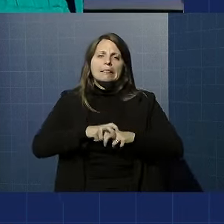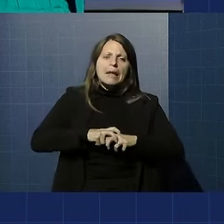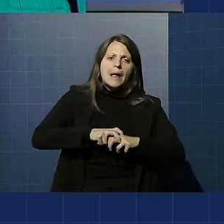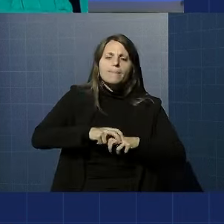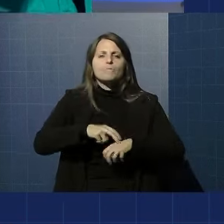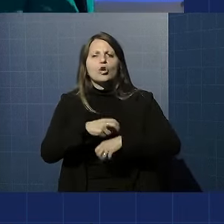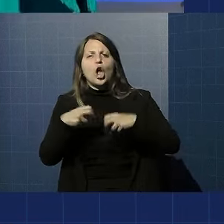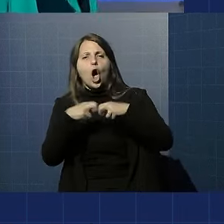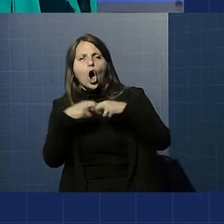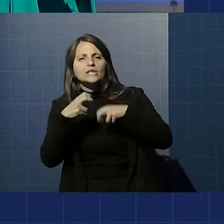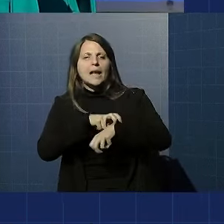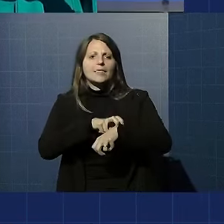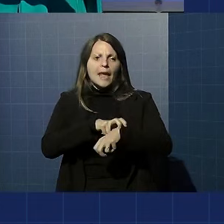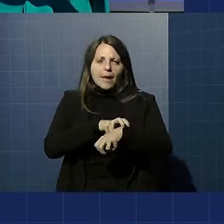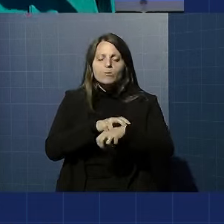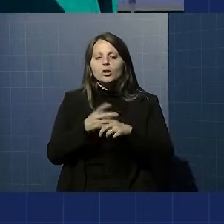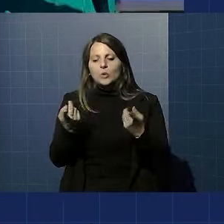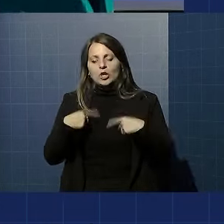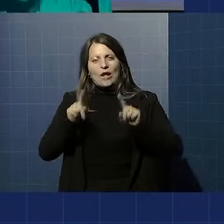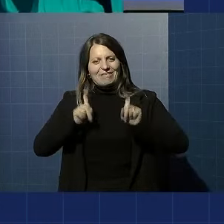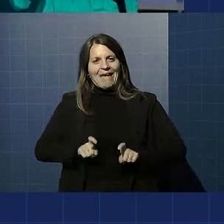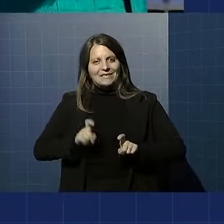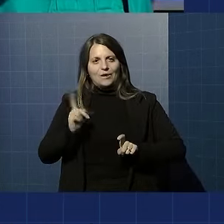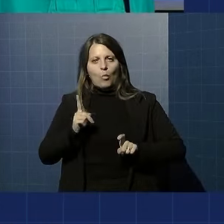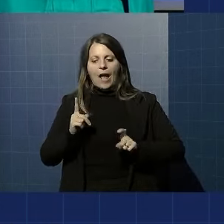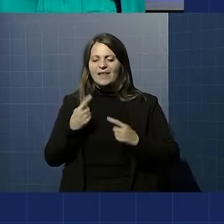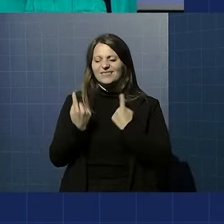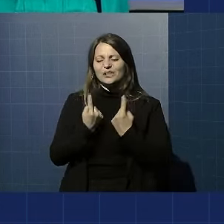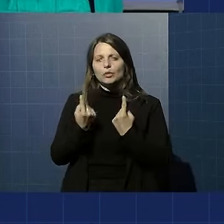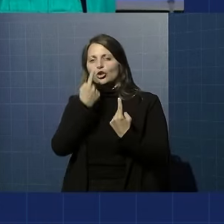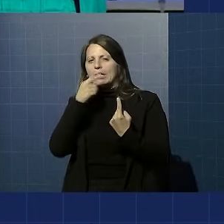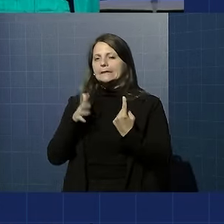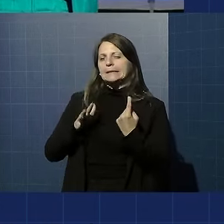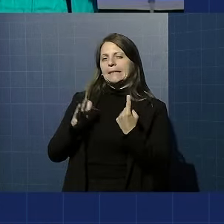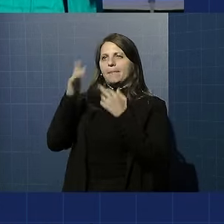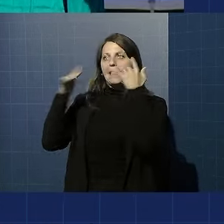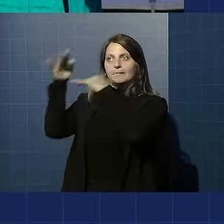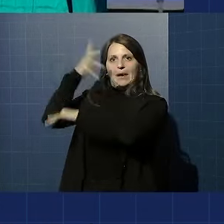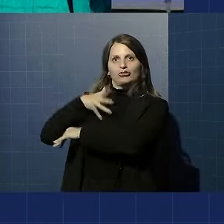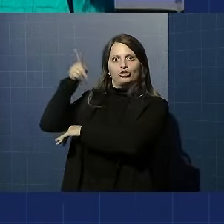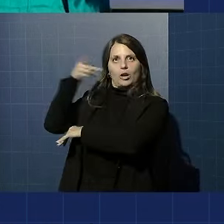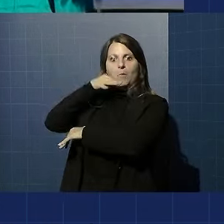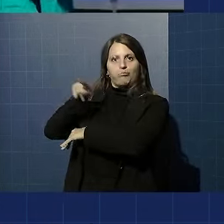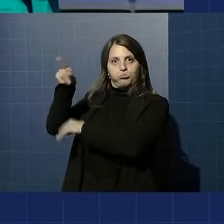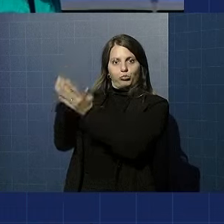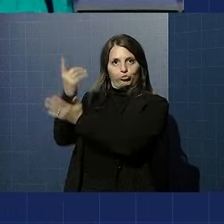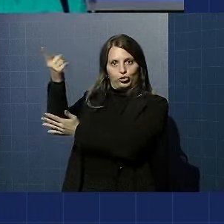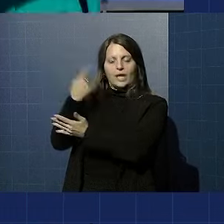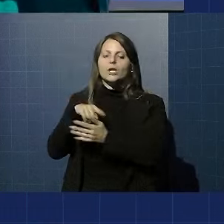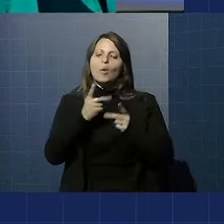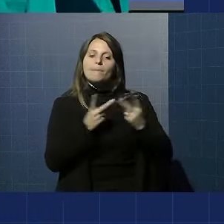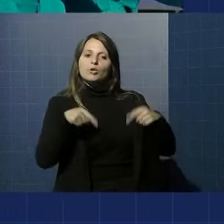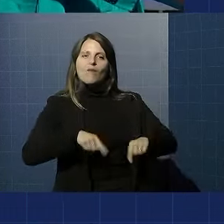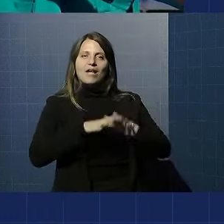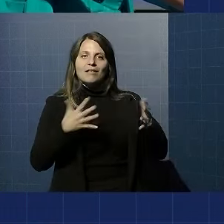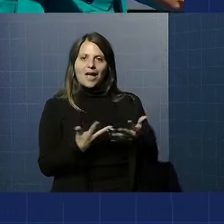space. The good thing about this is that we can test much more people, so we can do a lot of testing. Of course,